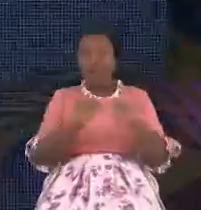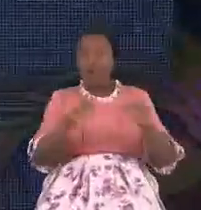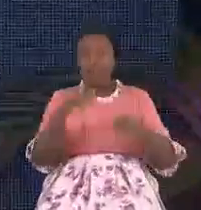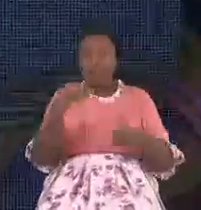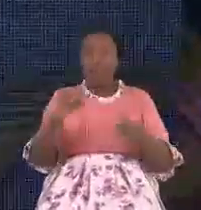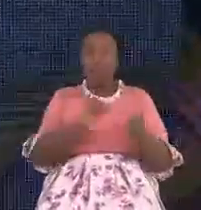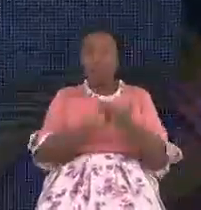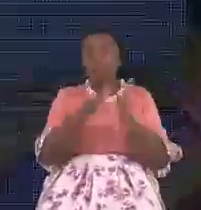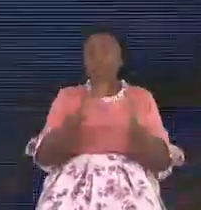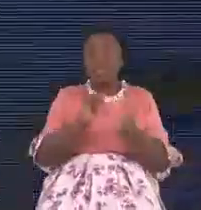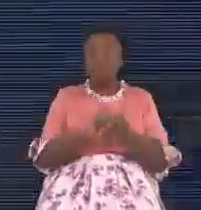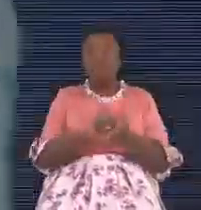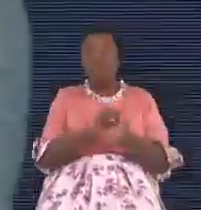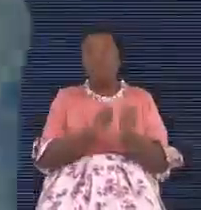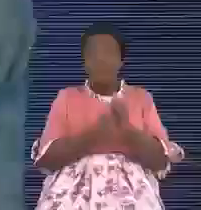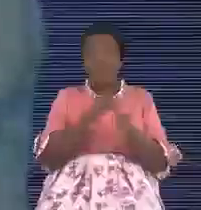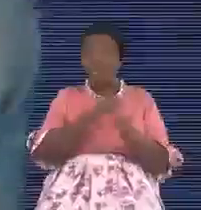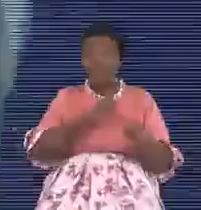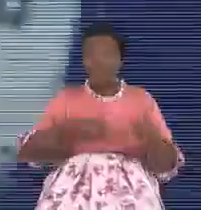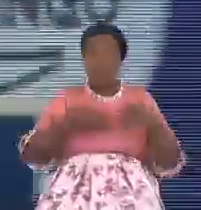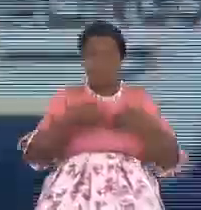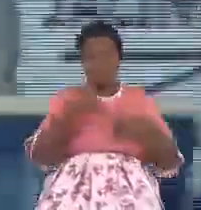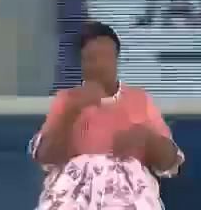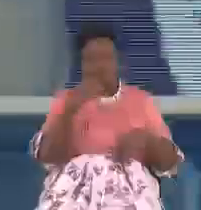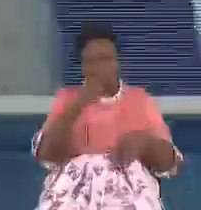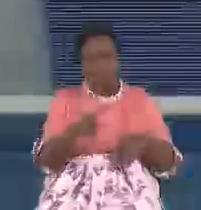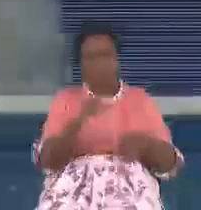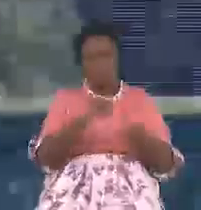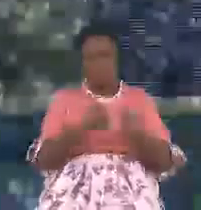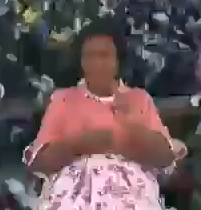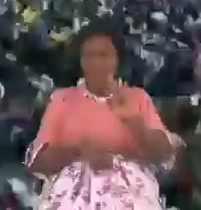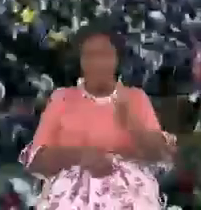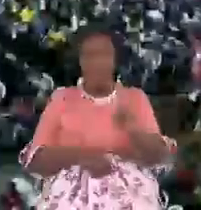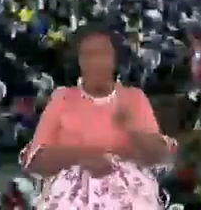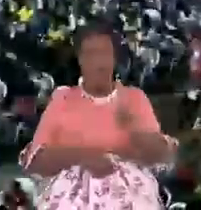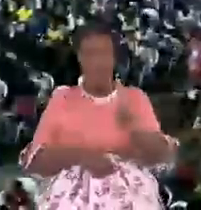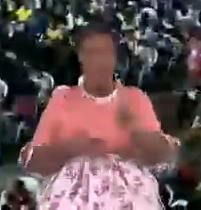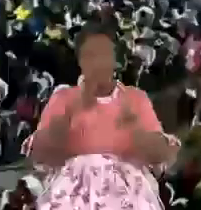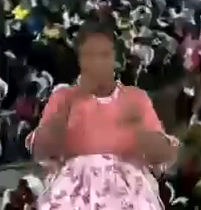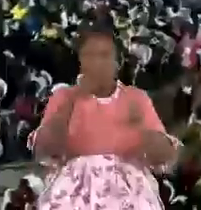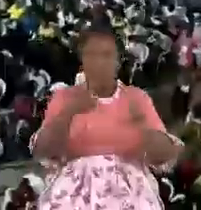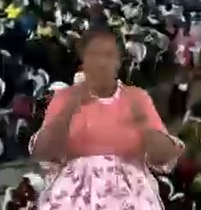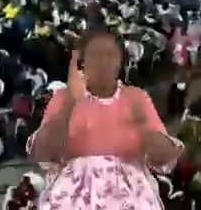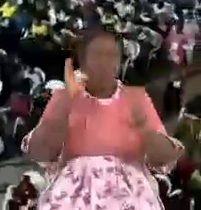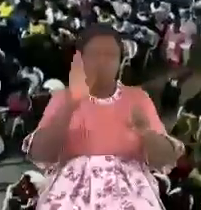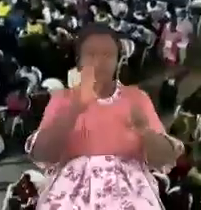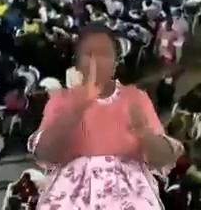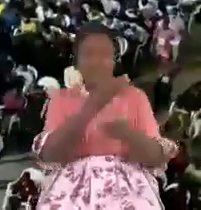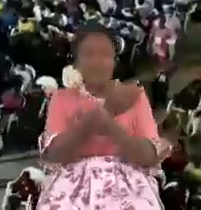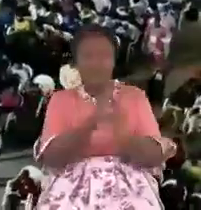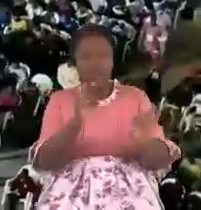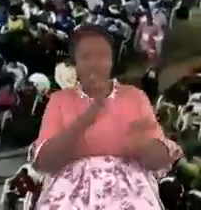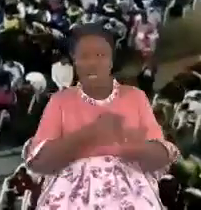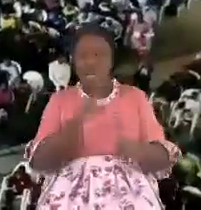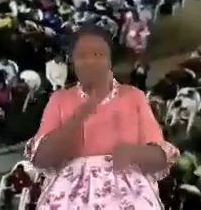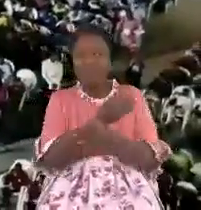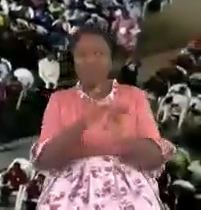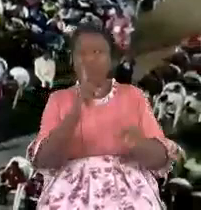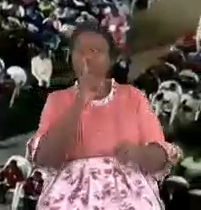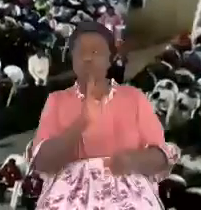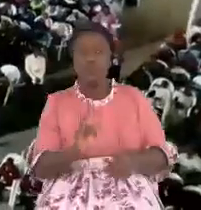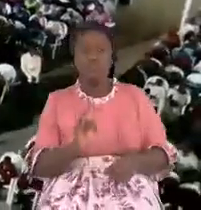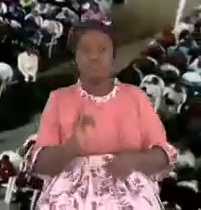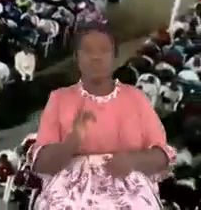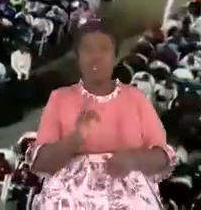the lord i told you number one you'll be free and free indeed every